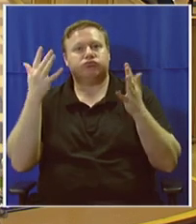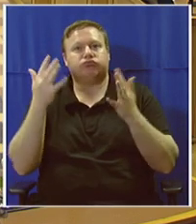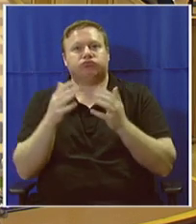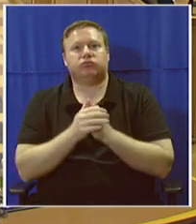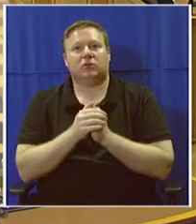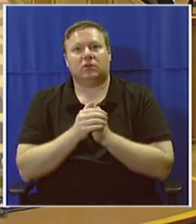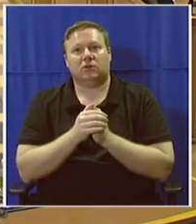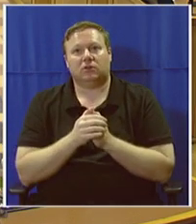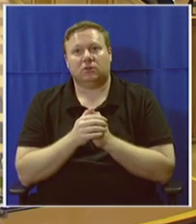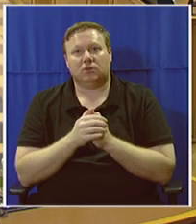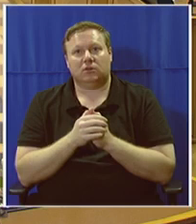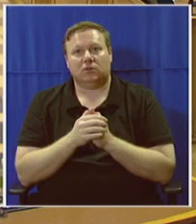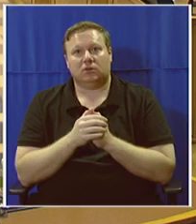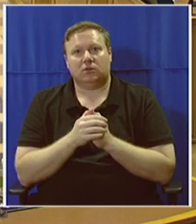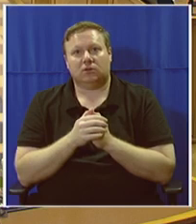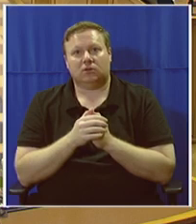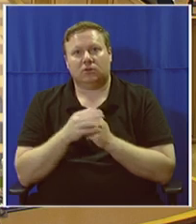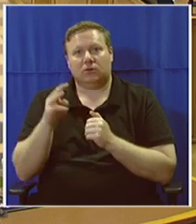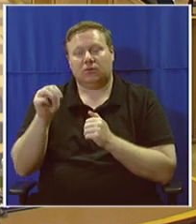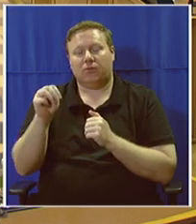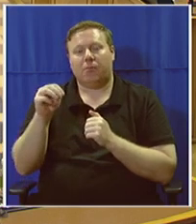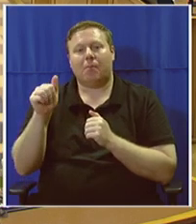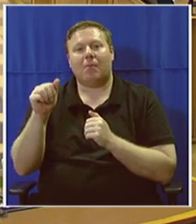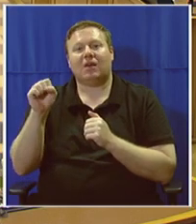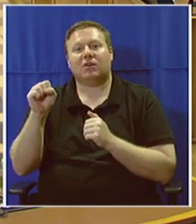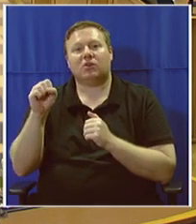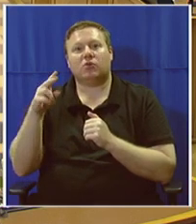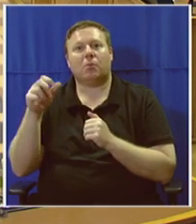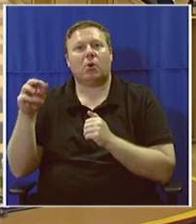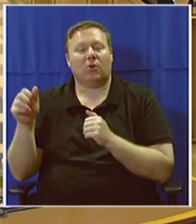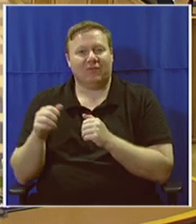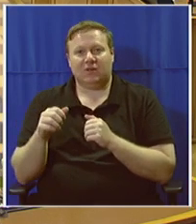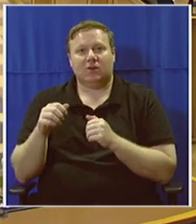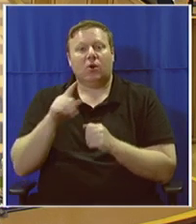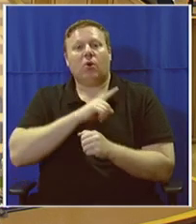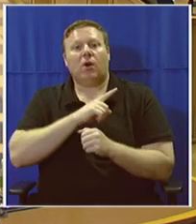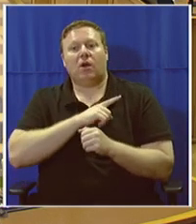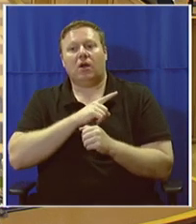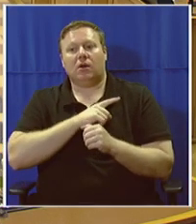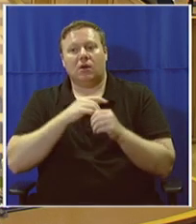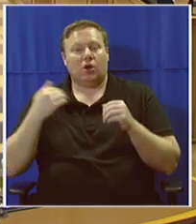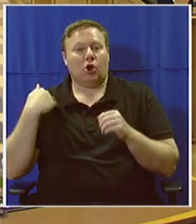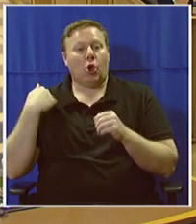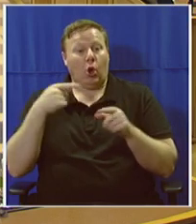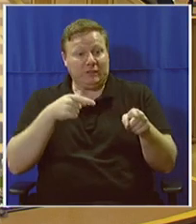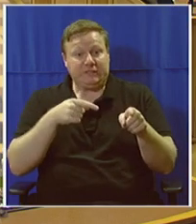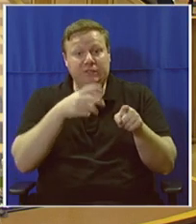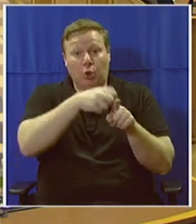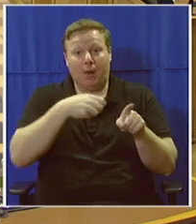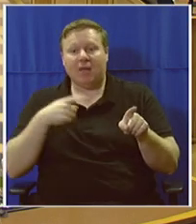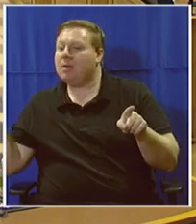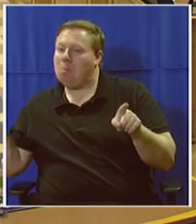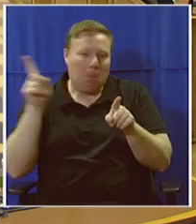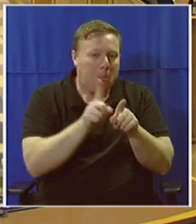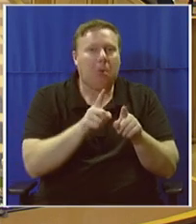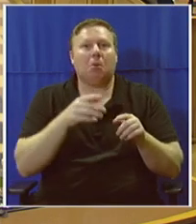Masukum of Cape Town, who saved a woman who was being raped by two men last Thursday in a field just off G Road in